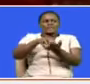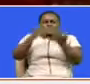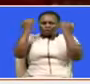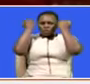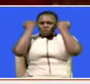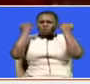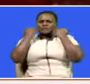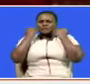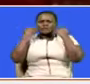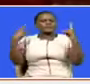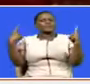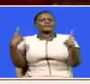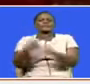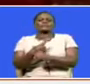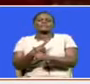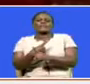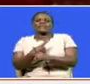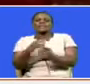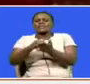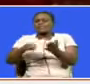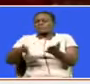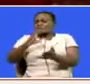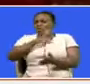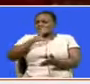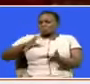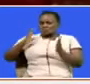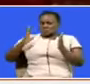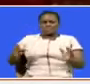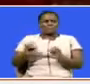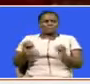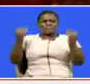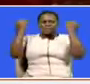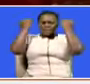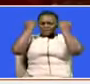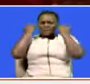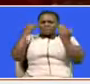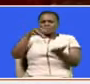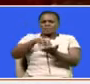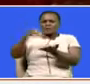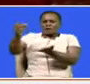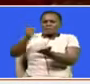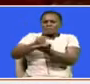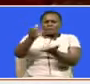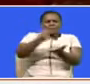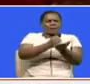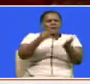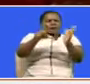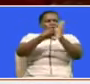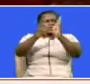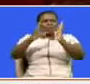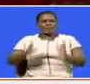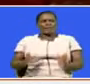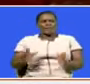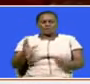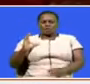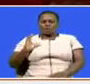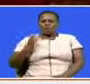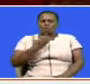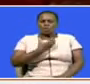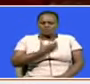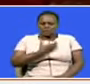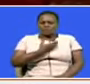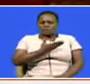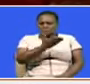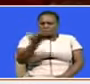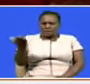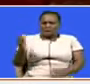court is not about the removal of the four commissioners. It is about hiring of the lawyers, and I think the committee will be